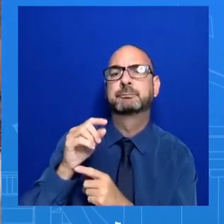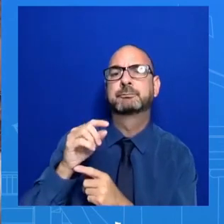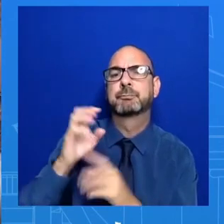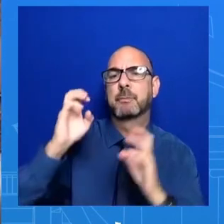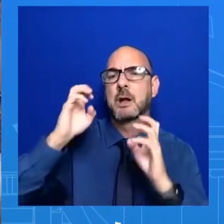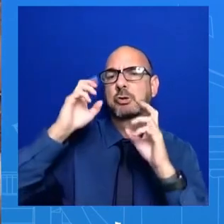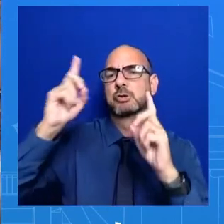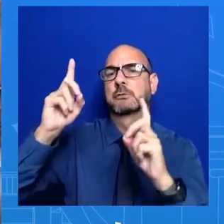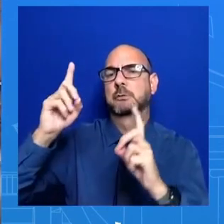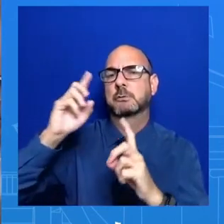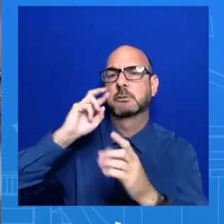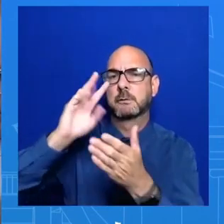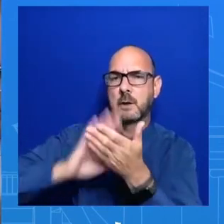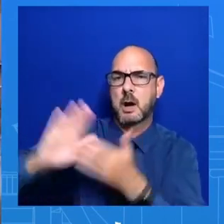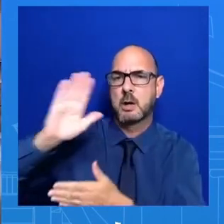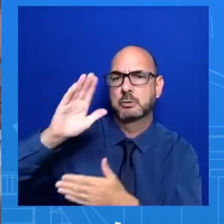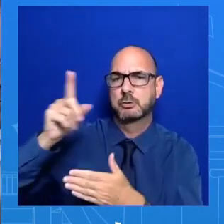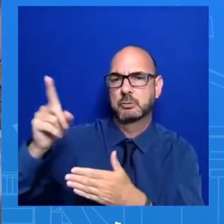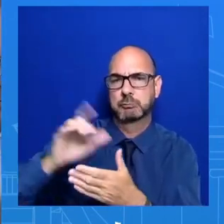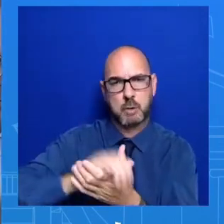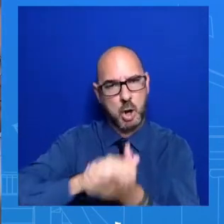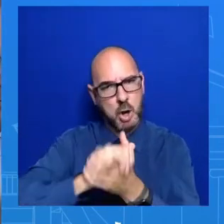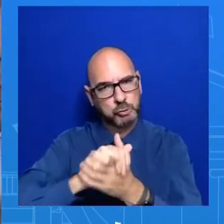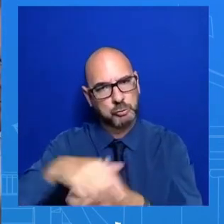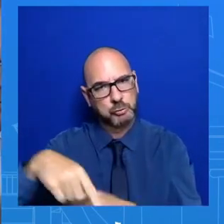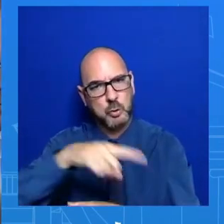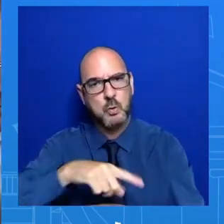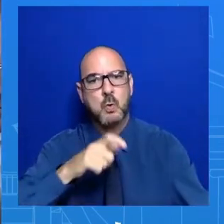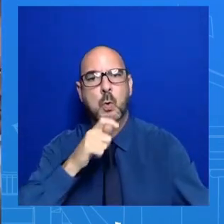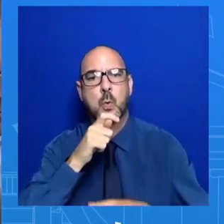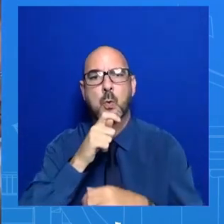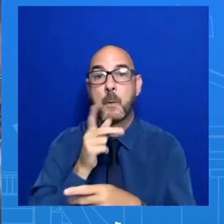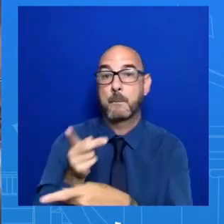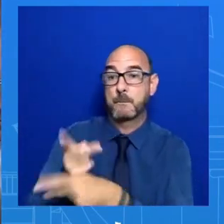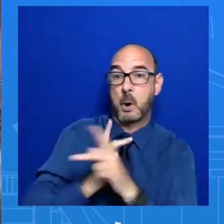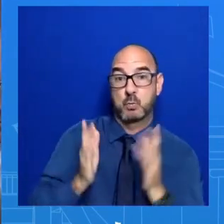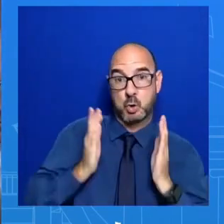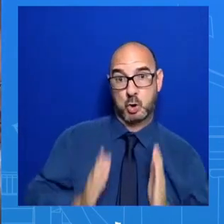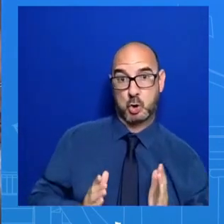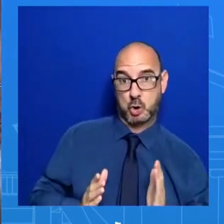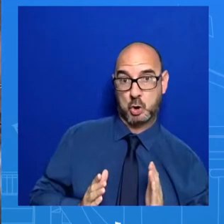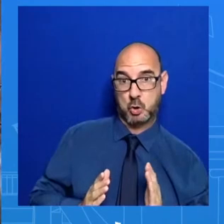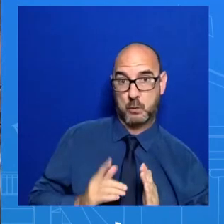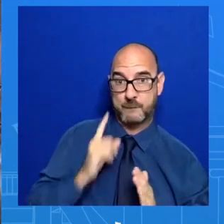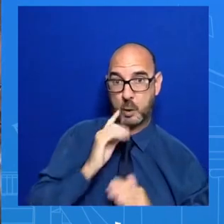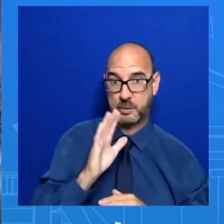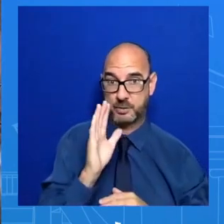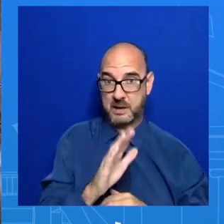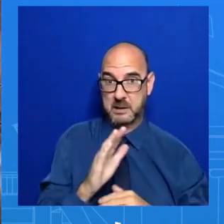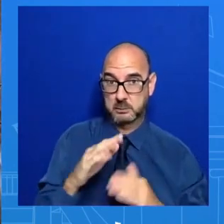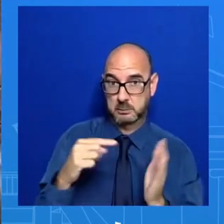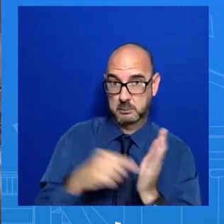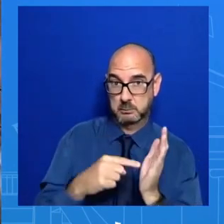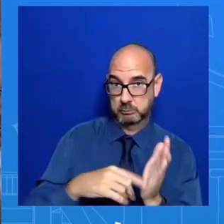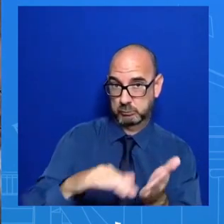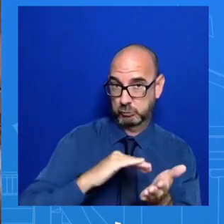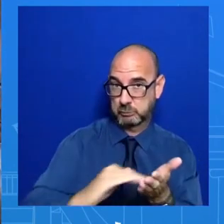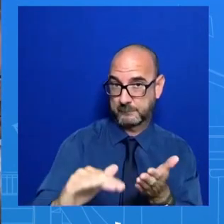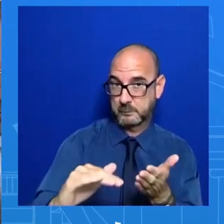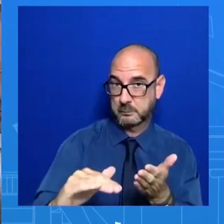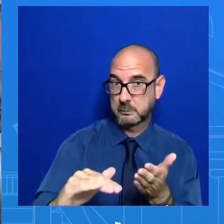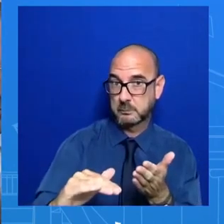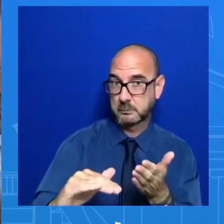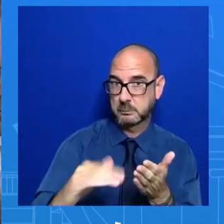due forgiveness." I'm just wondering why people who take out a loan to go to school, then go to school, why are they